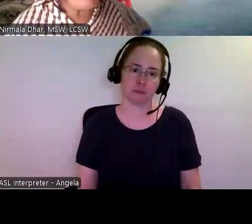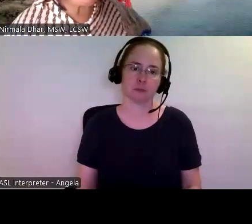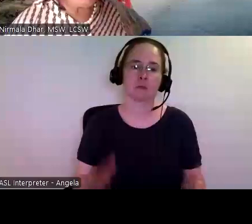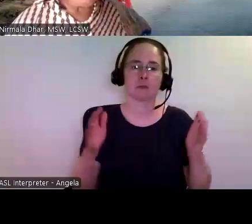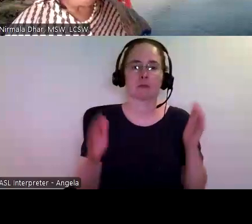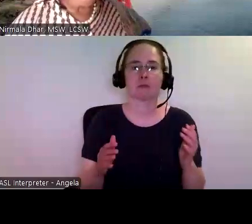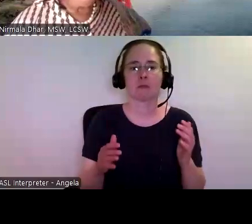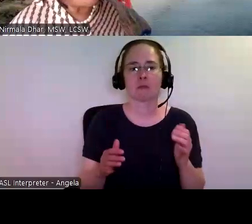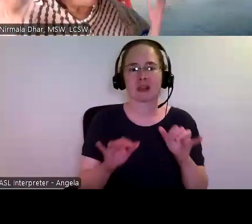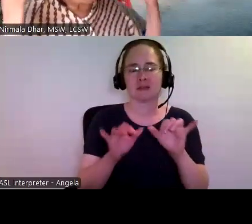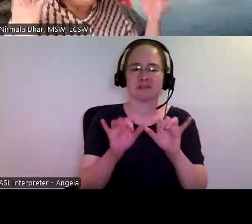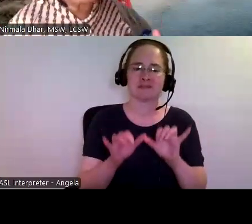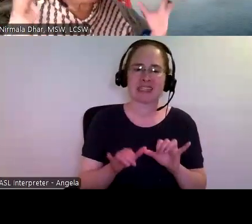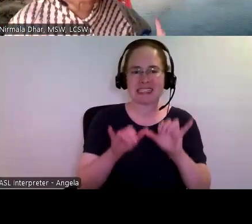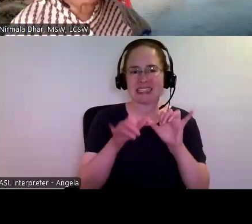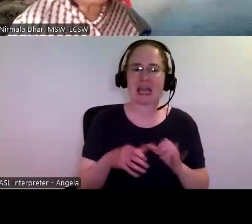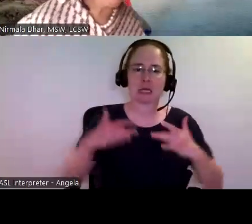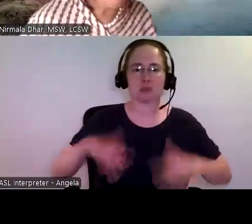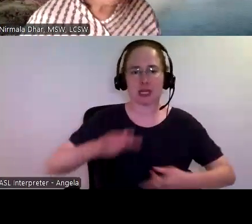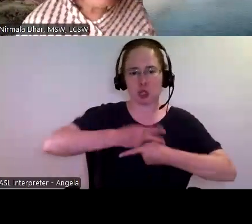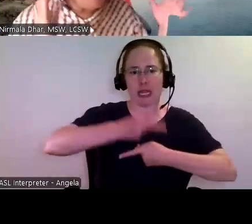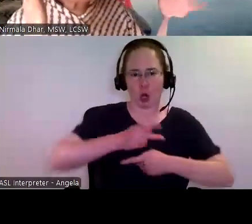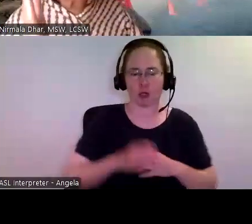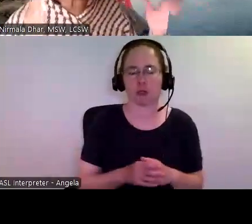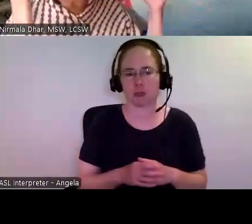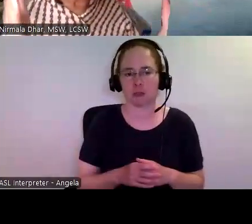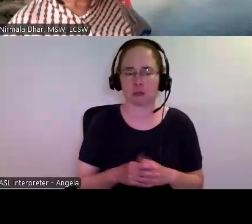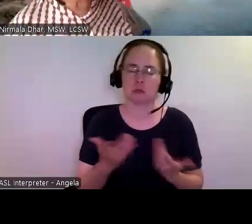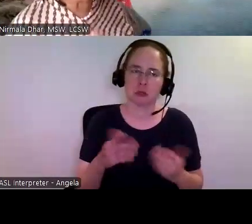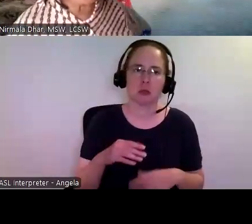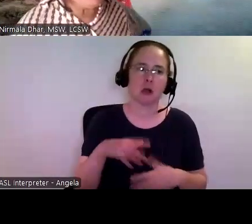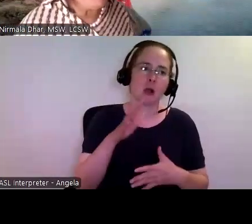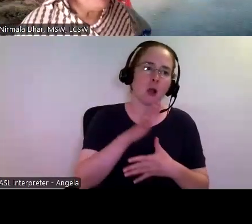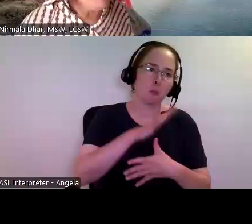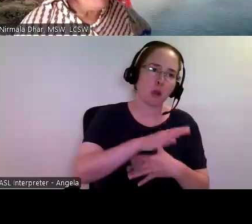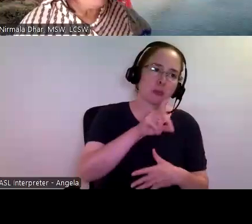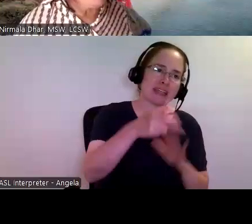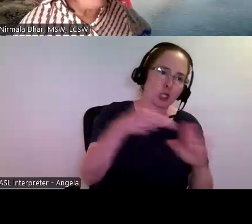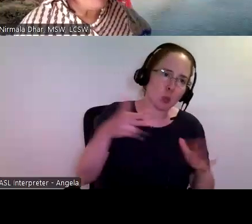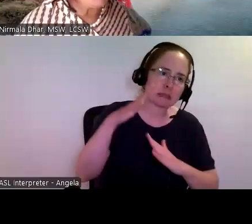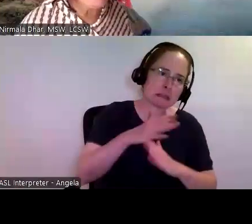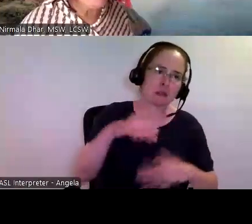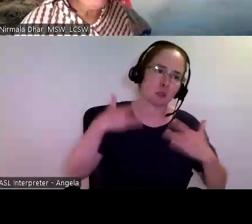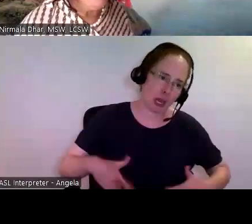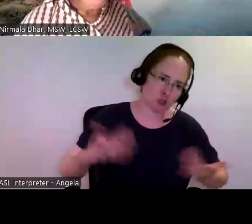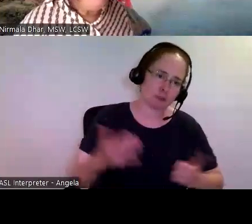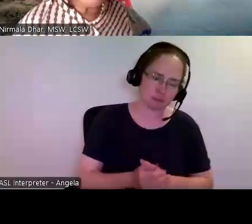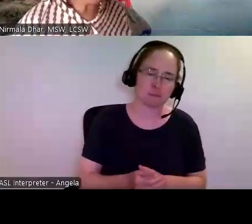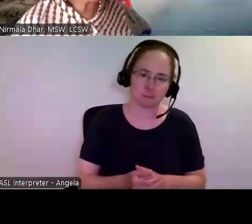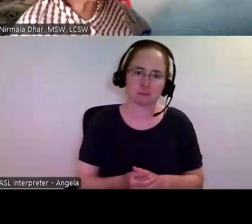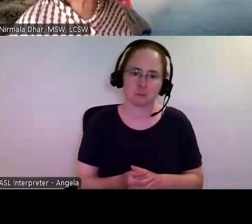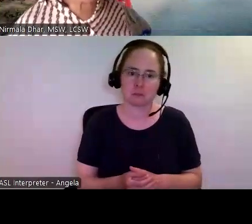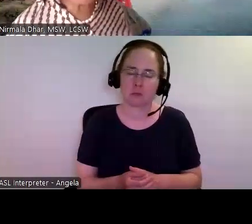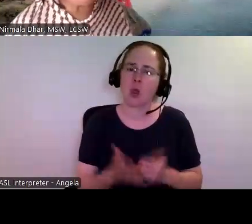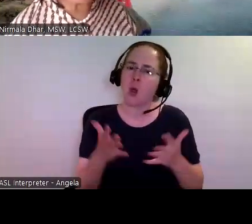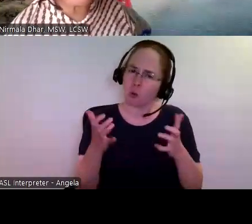Scaling depression care. Remember, I kept talking about primary diagnosis. Primary diagnosis is depression. We want